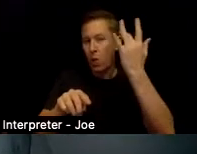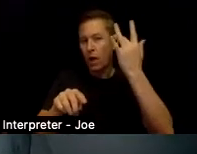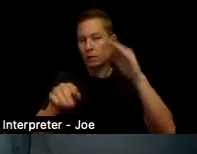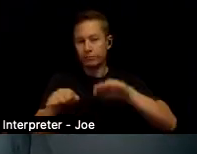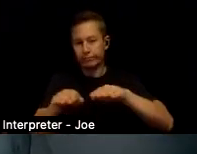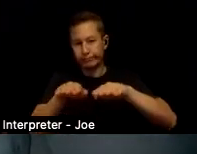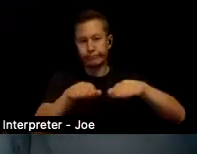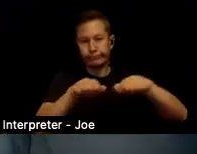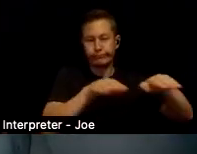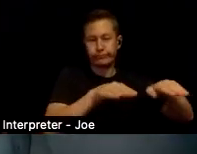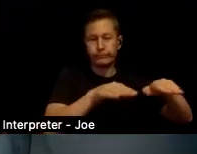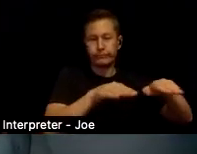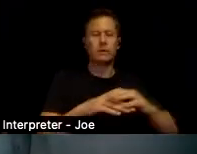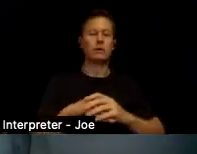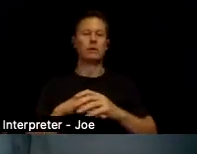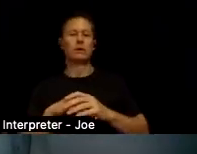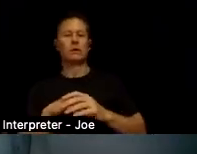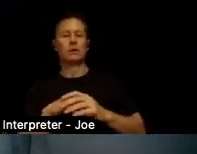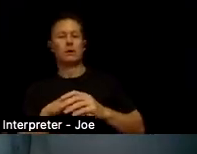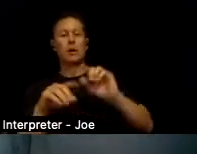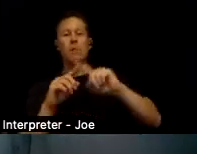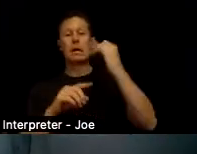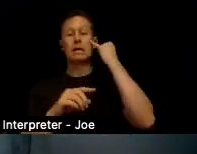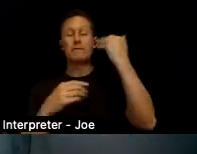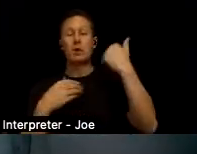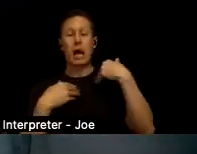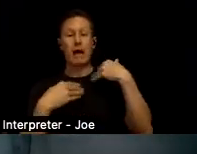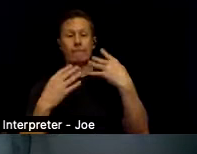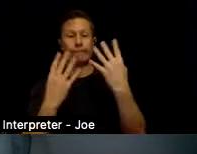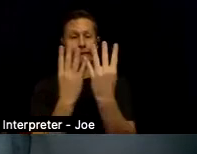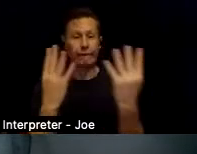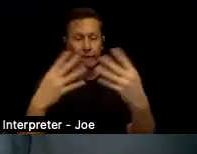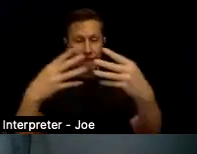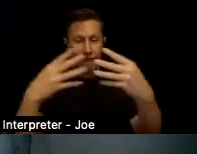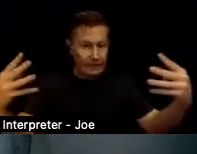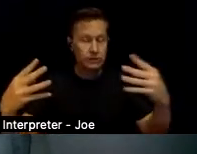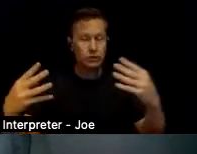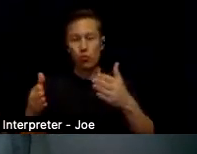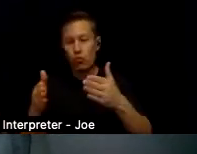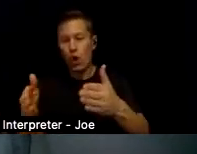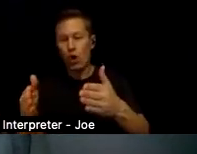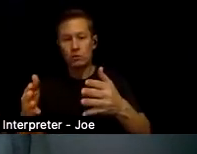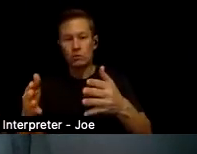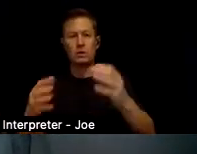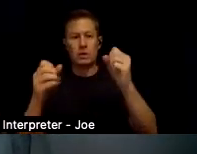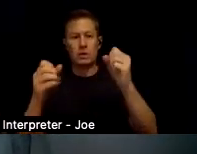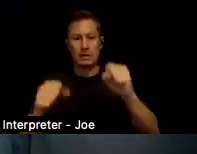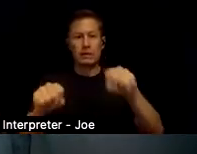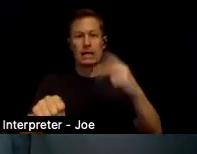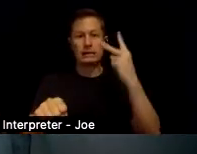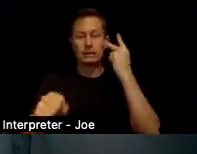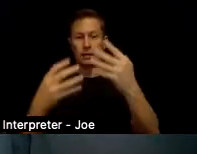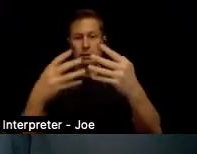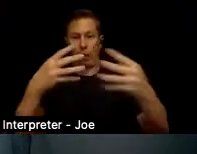desert sideways. But where you had fences or roads, you could see that the fault had moved things sideways. There